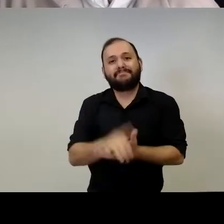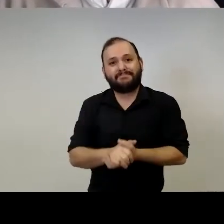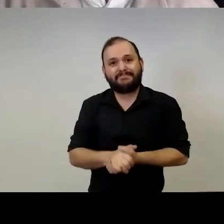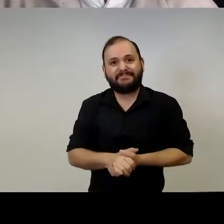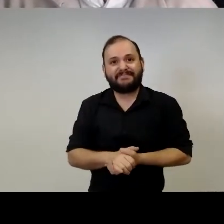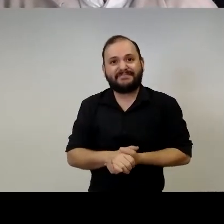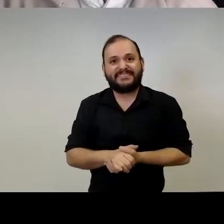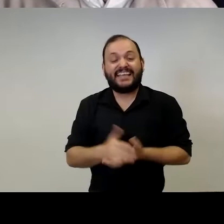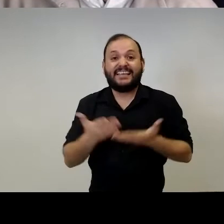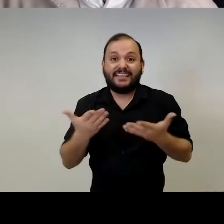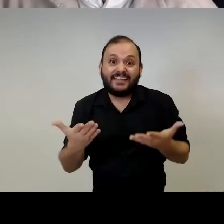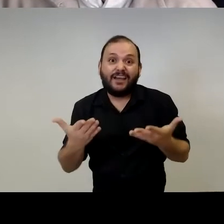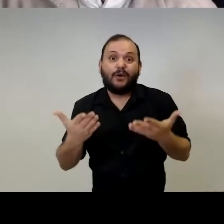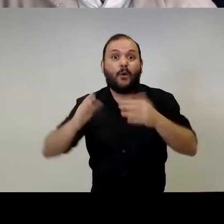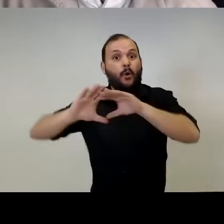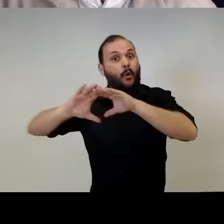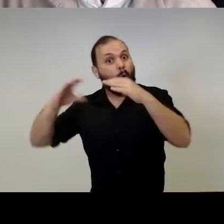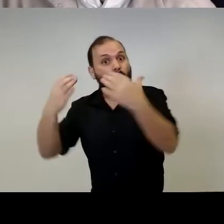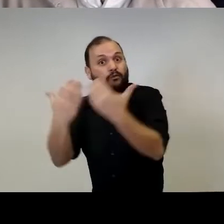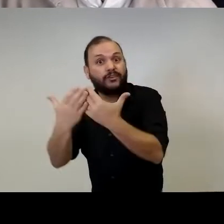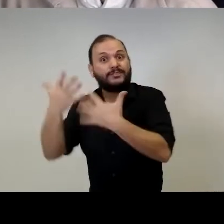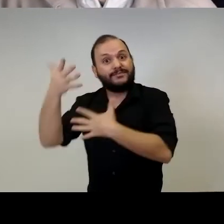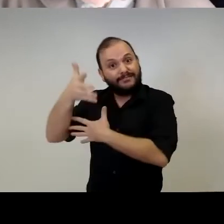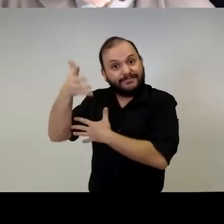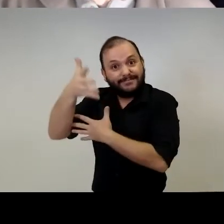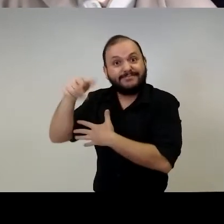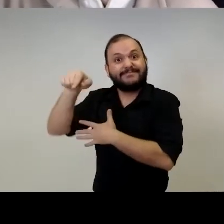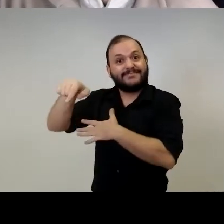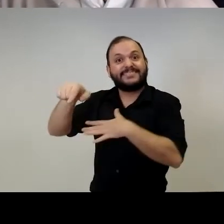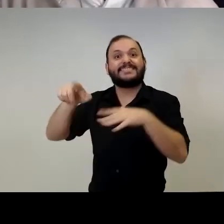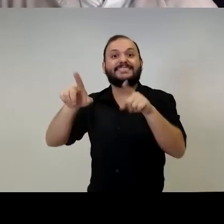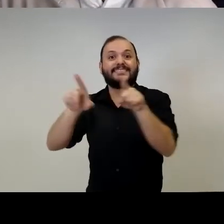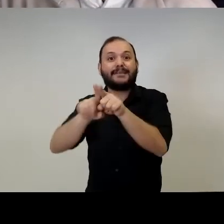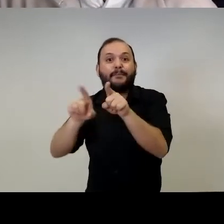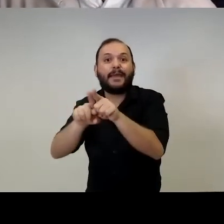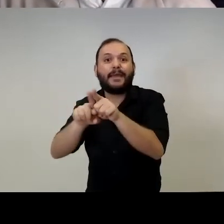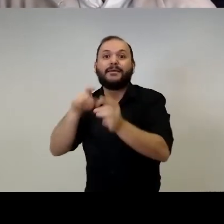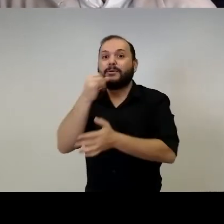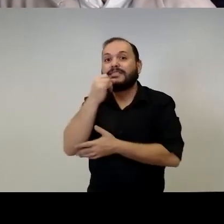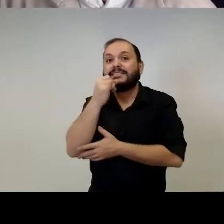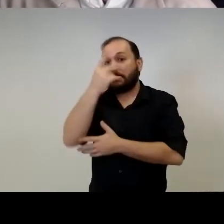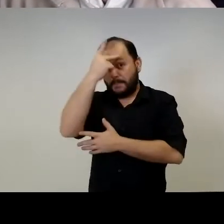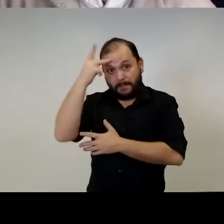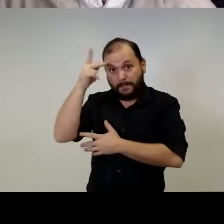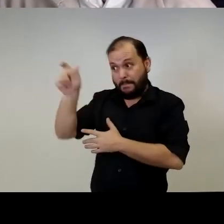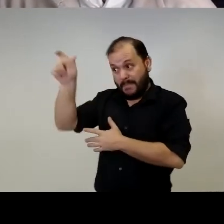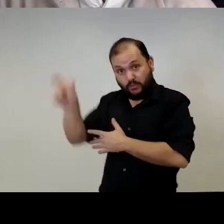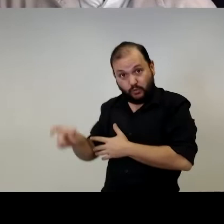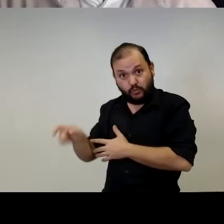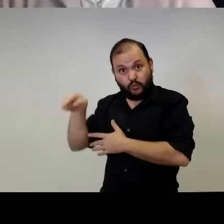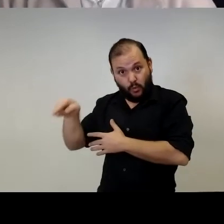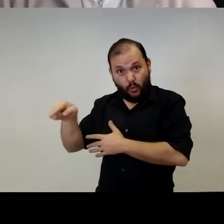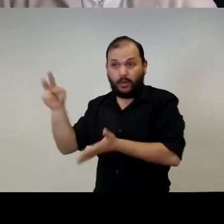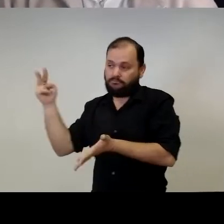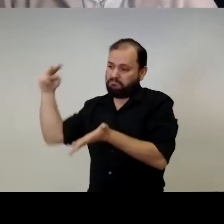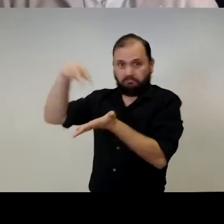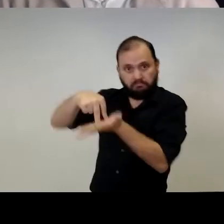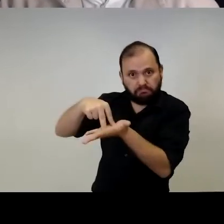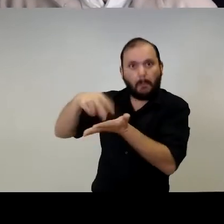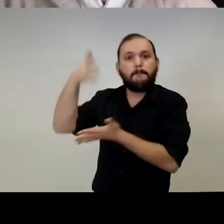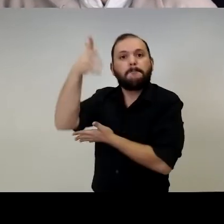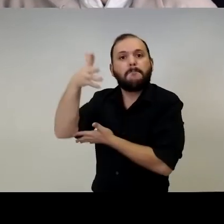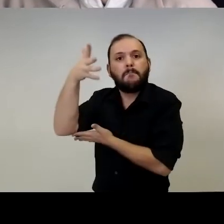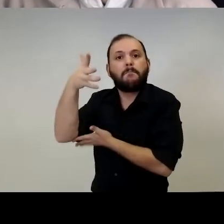only similar problem is the use of non-native language by speakers. So the two could